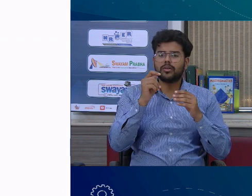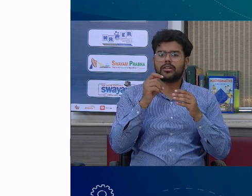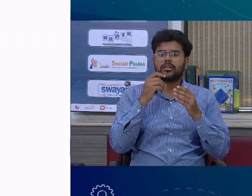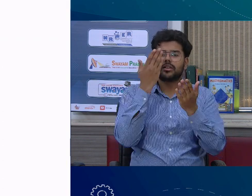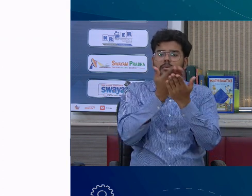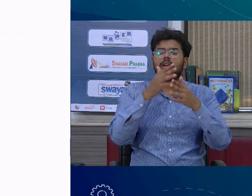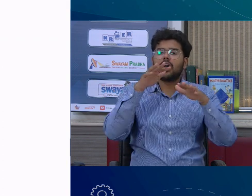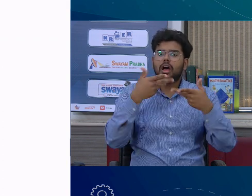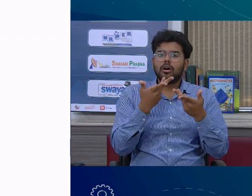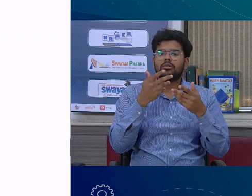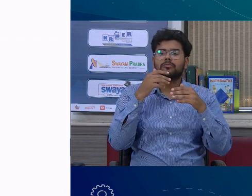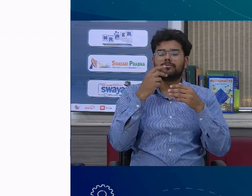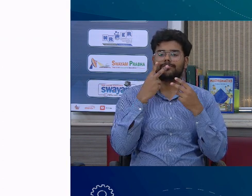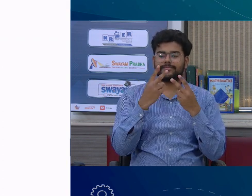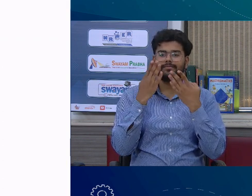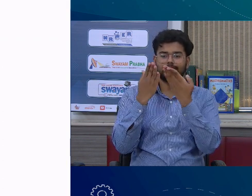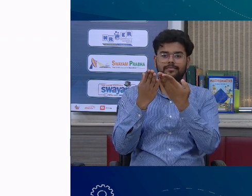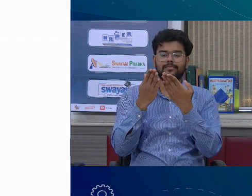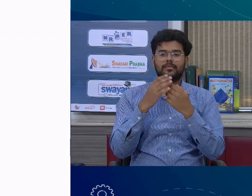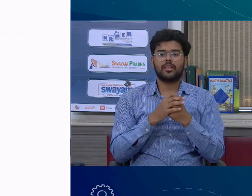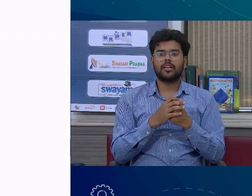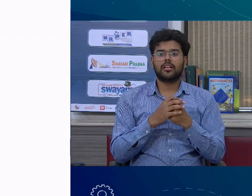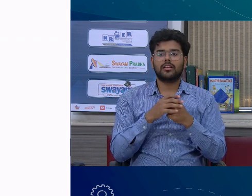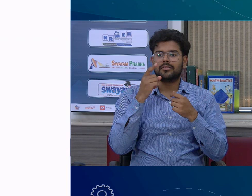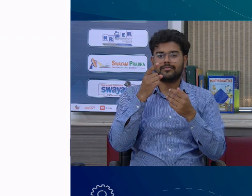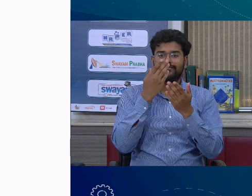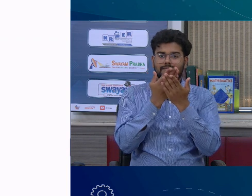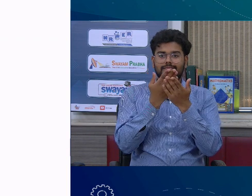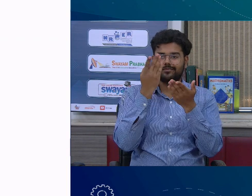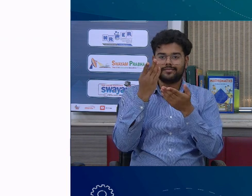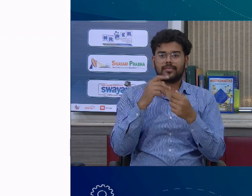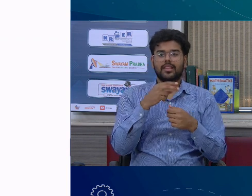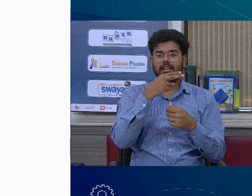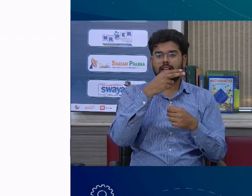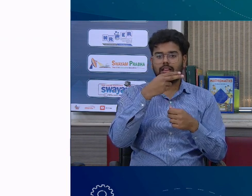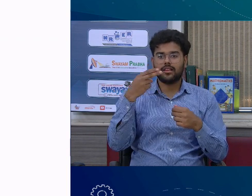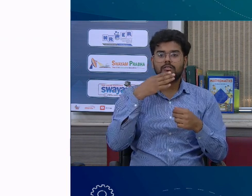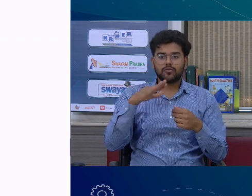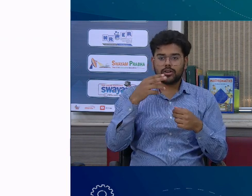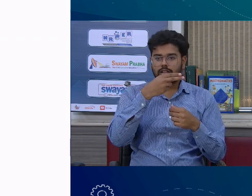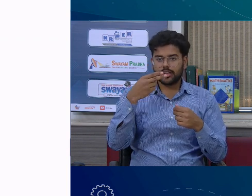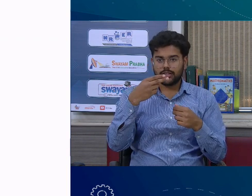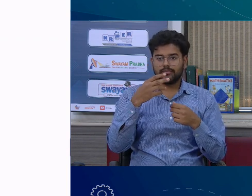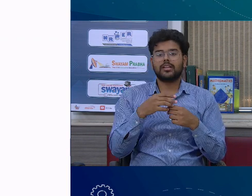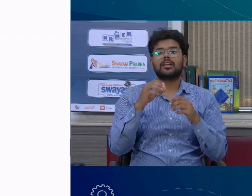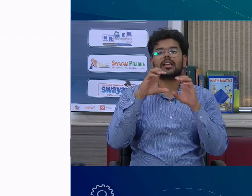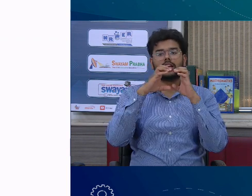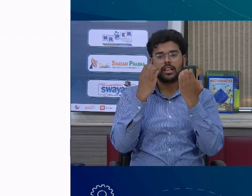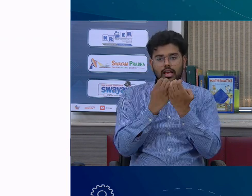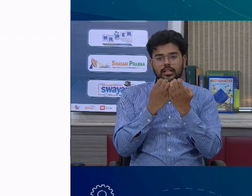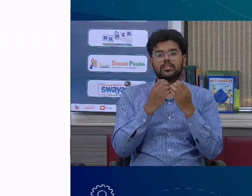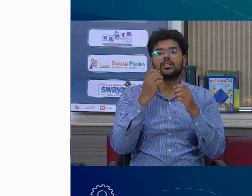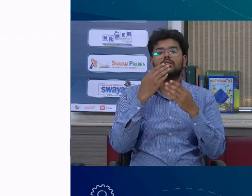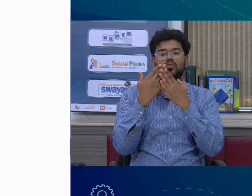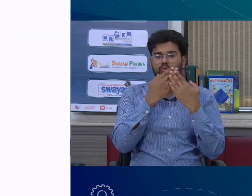please. Okay, so this is the homework submission format. Name of the student, you can mention your name, students, your class, your school